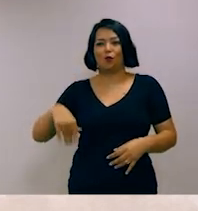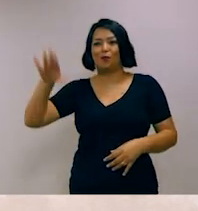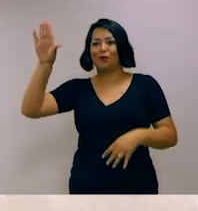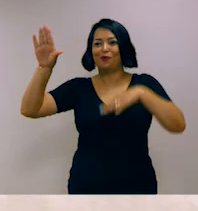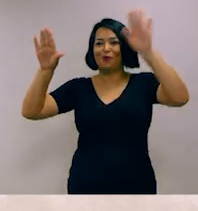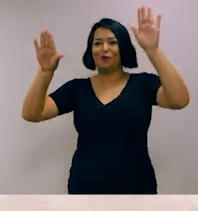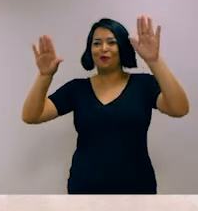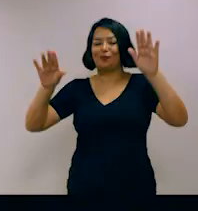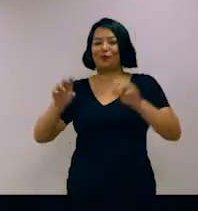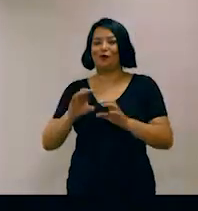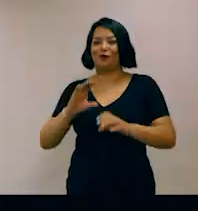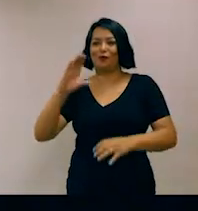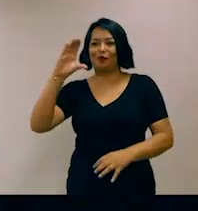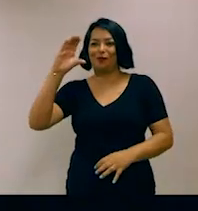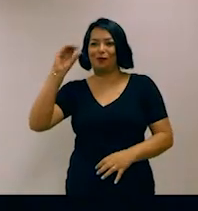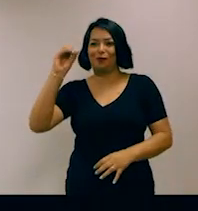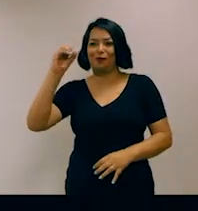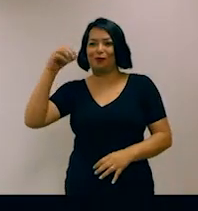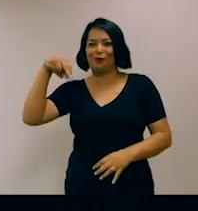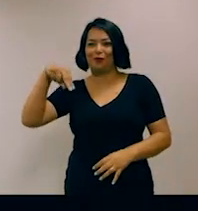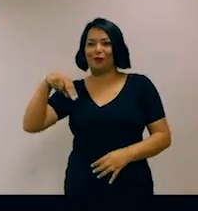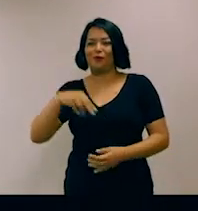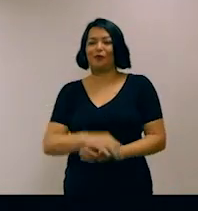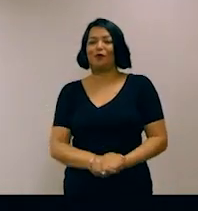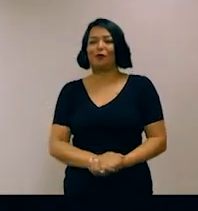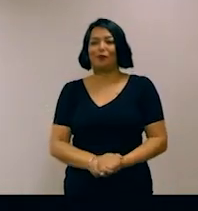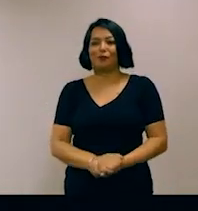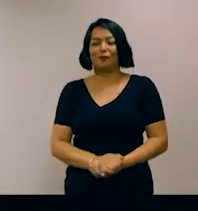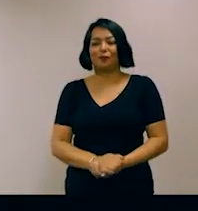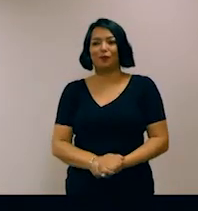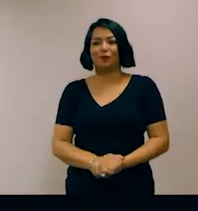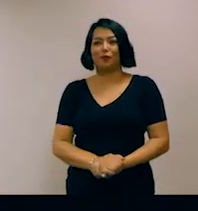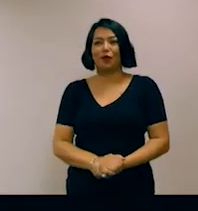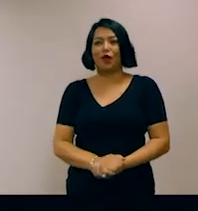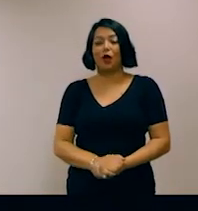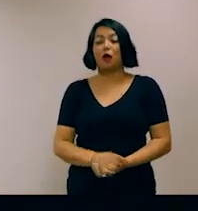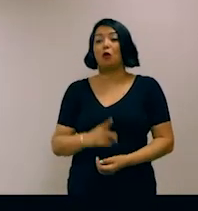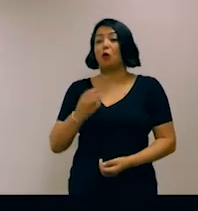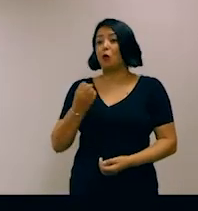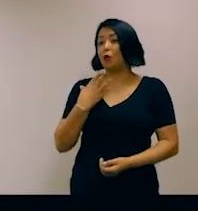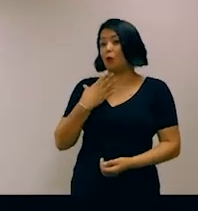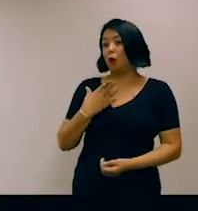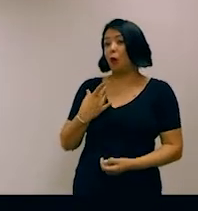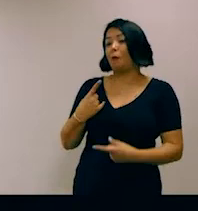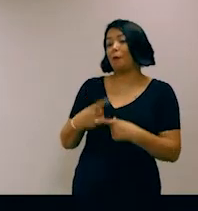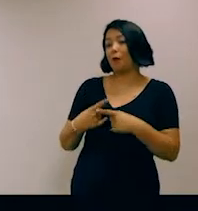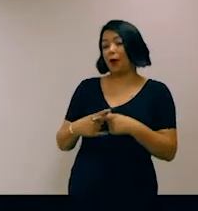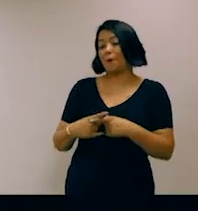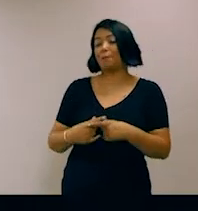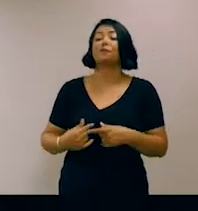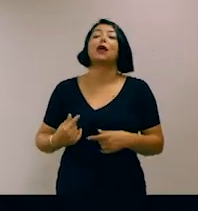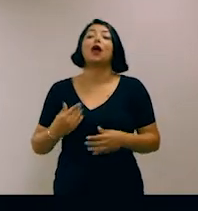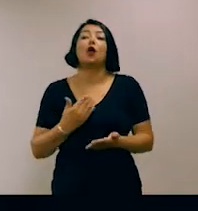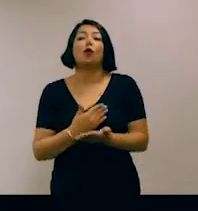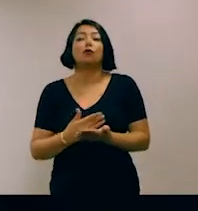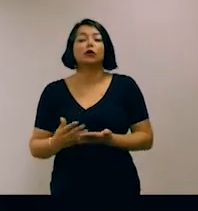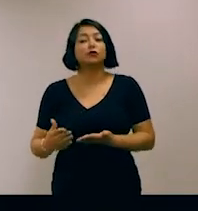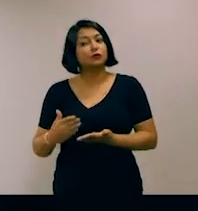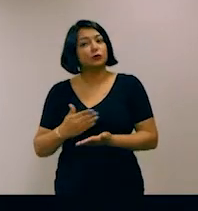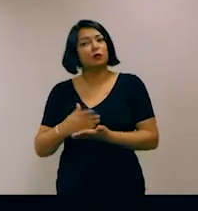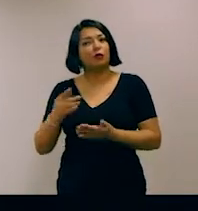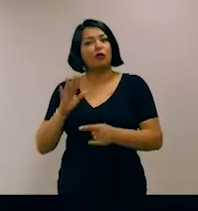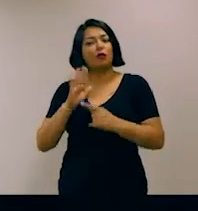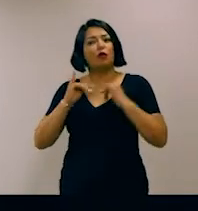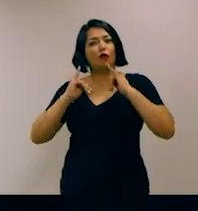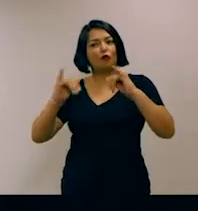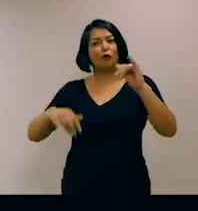all the bidding processes. They have data from 7 years, and